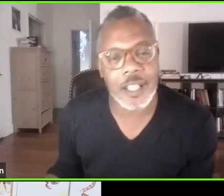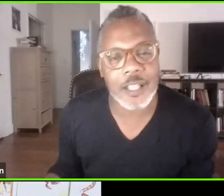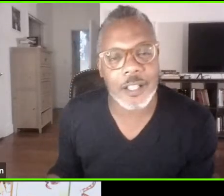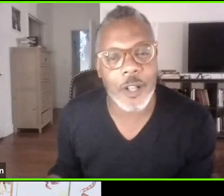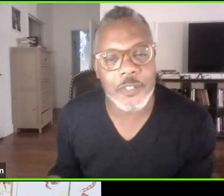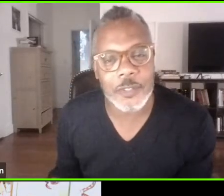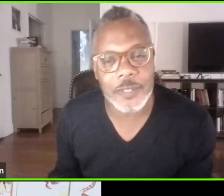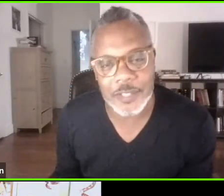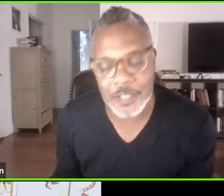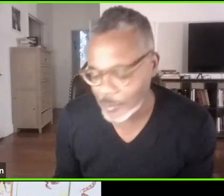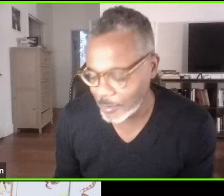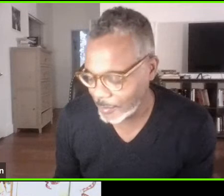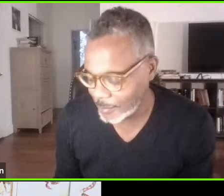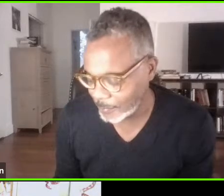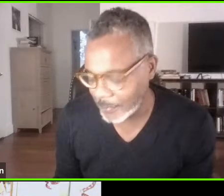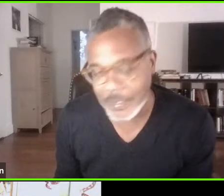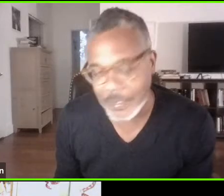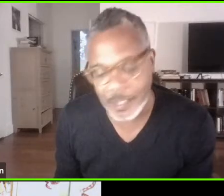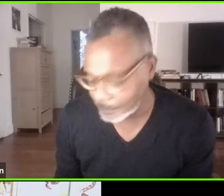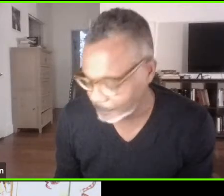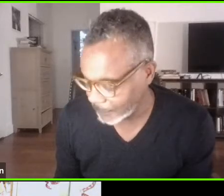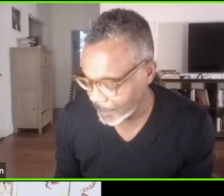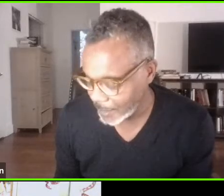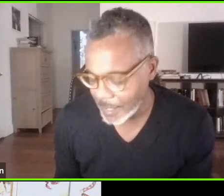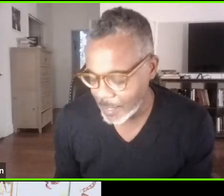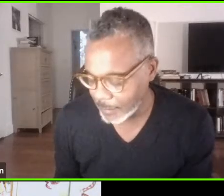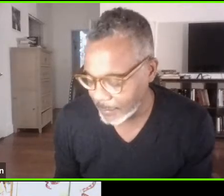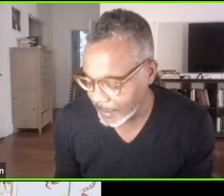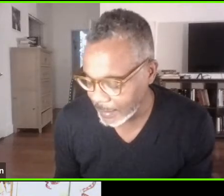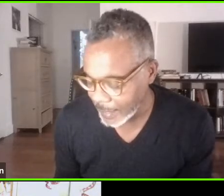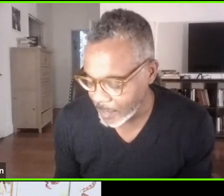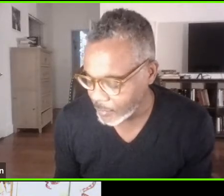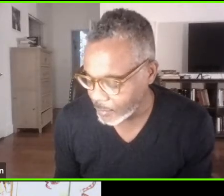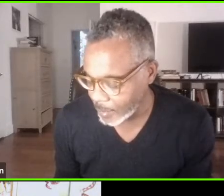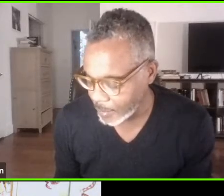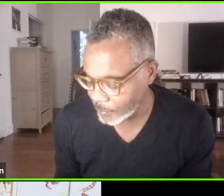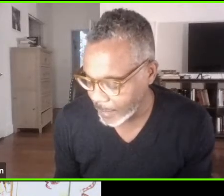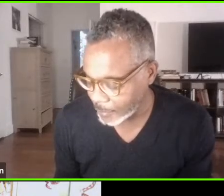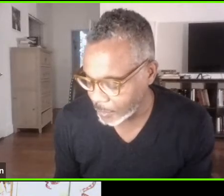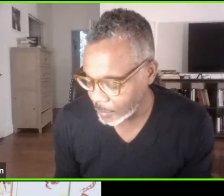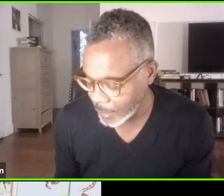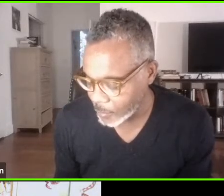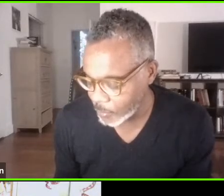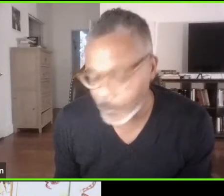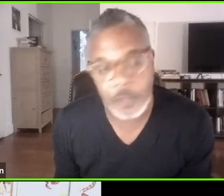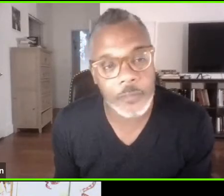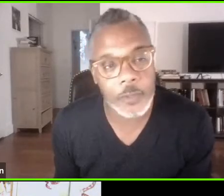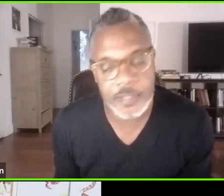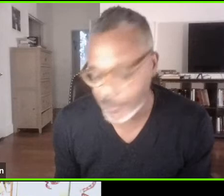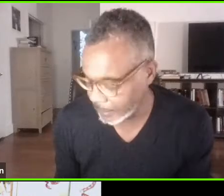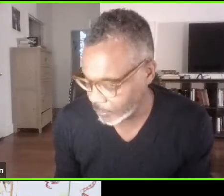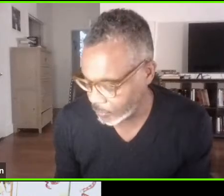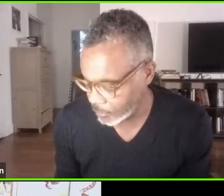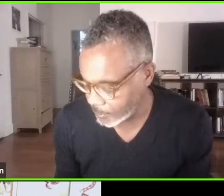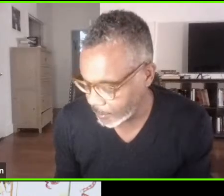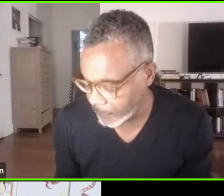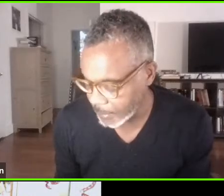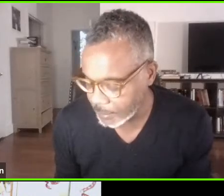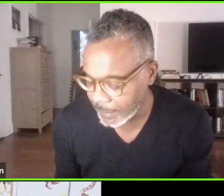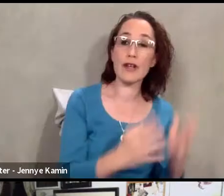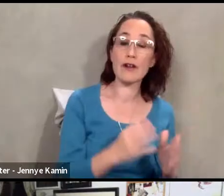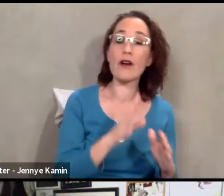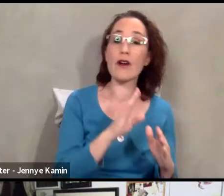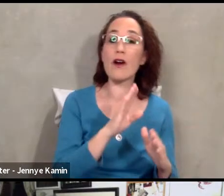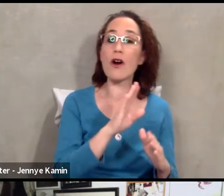And I'd also like to introduce Reva Lehrer. Reva Lehrer is an artist, writer, and curator whose work focuses on issues of